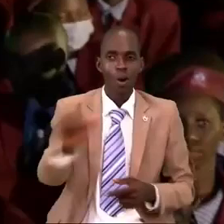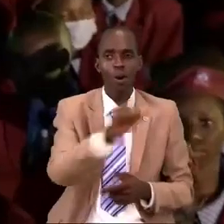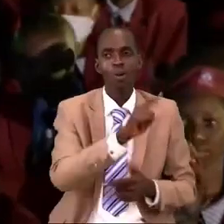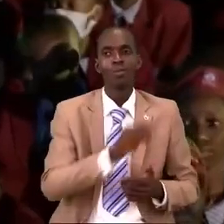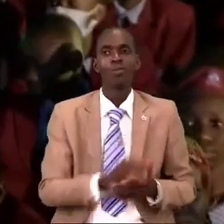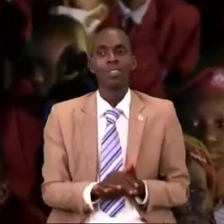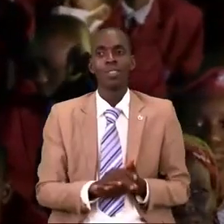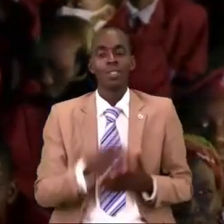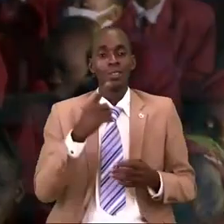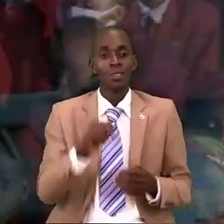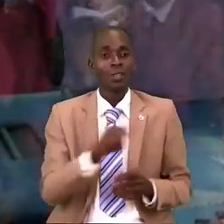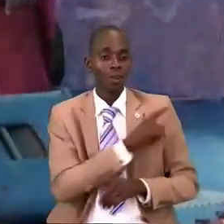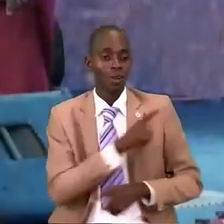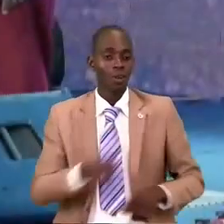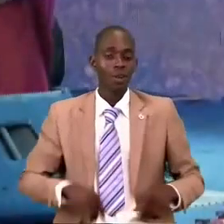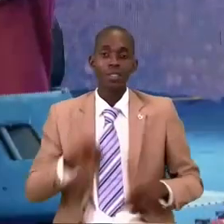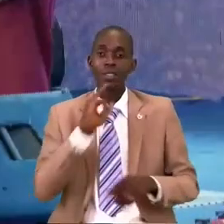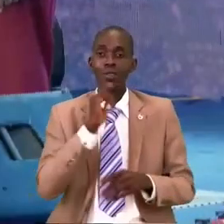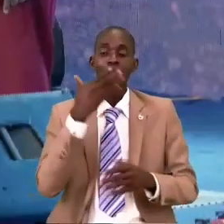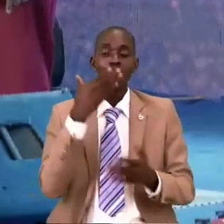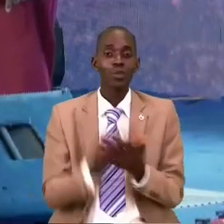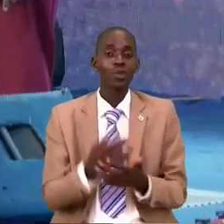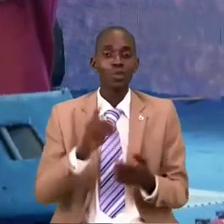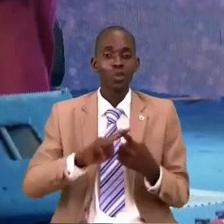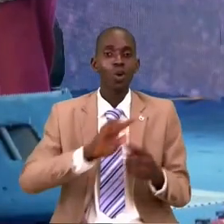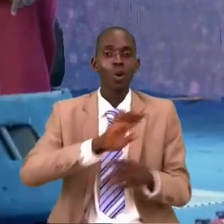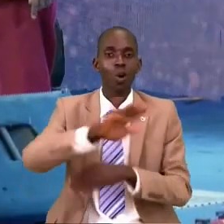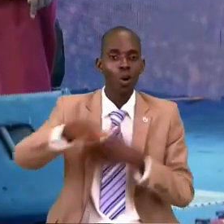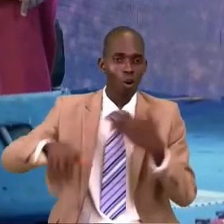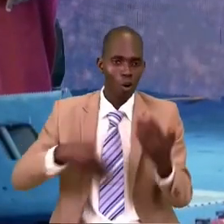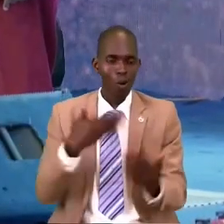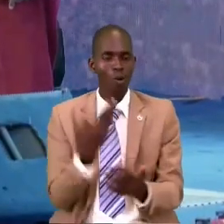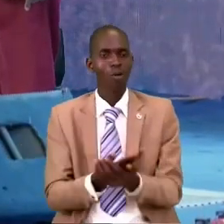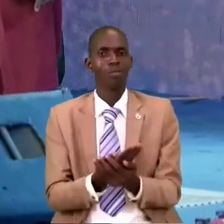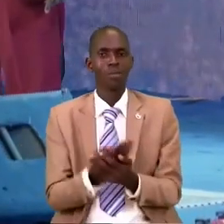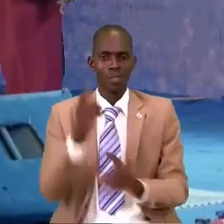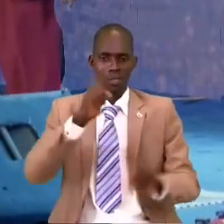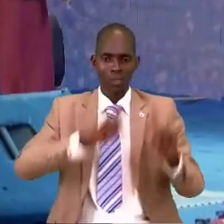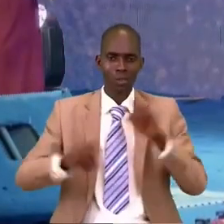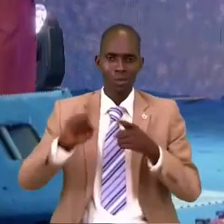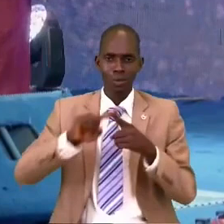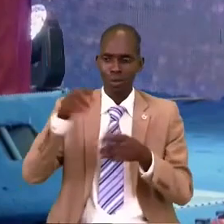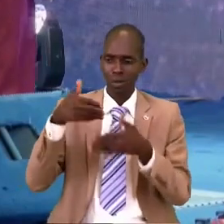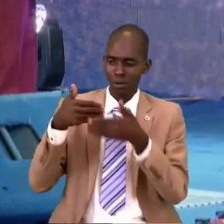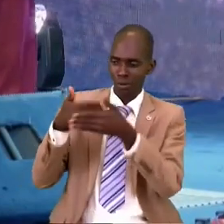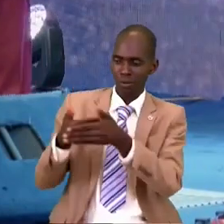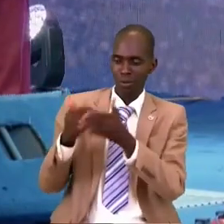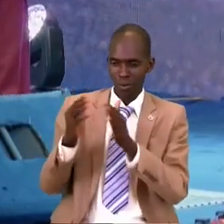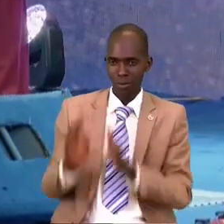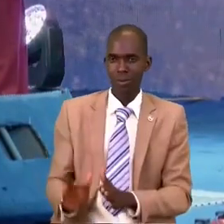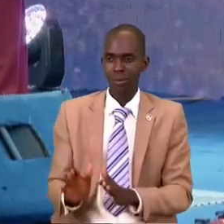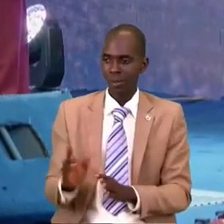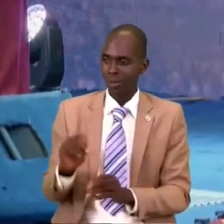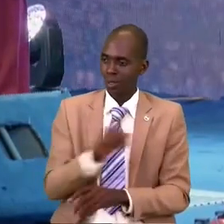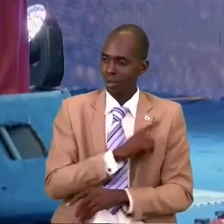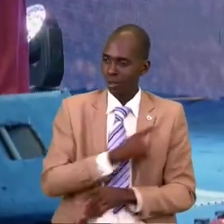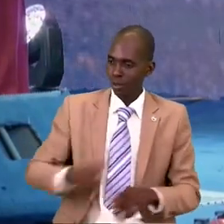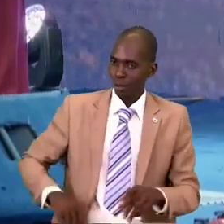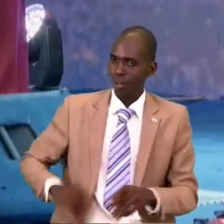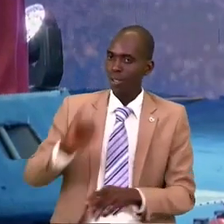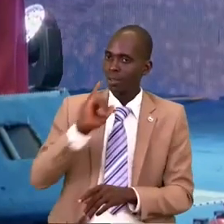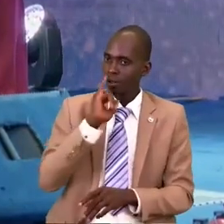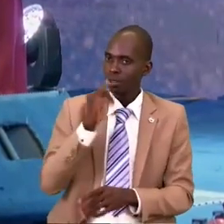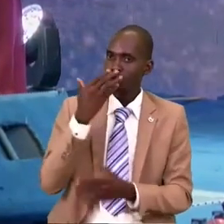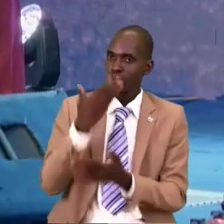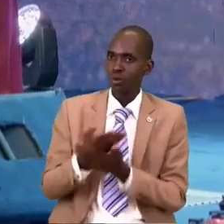all the sinners, the backsliders, the disobedient people, the rebellious people, and the people who